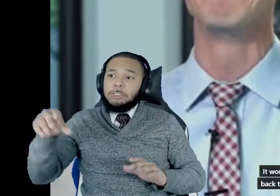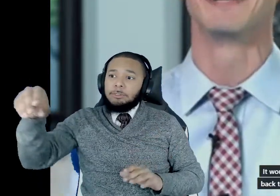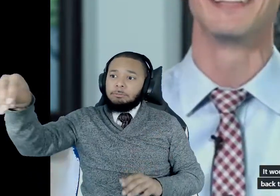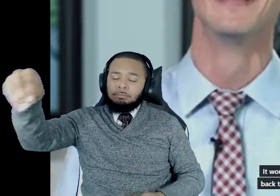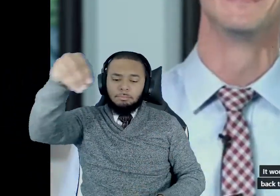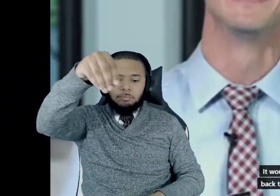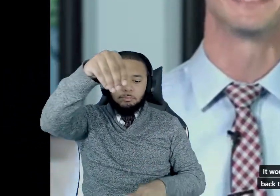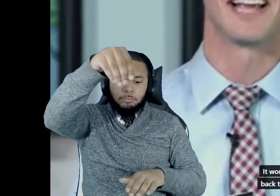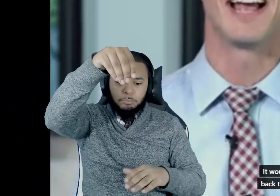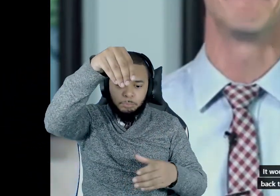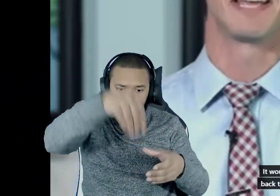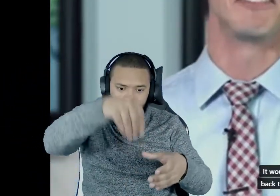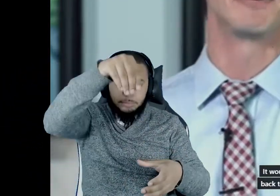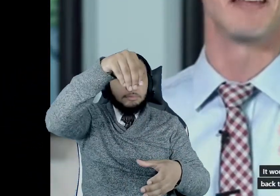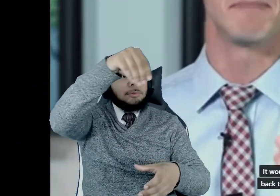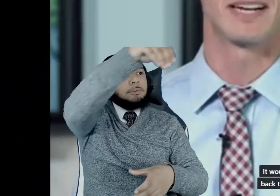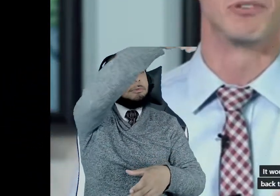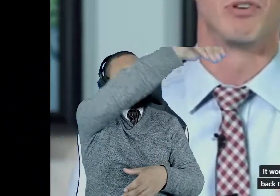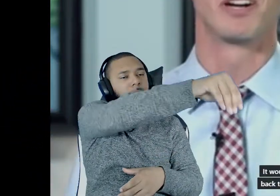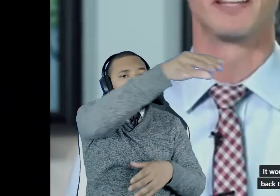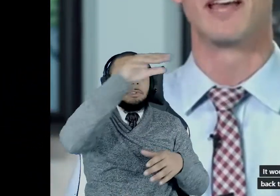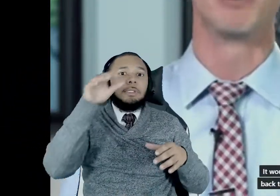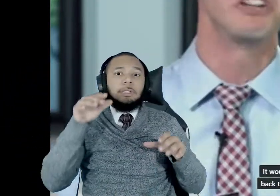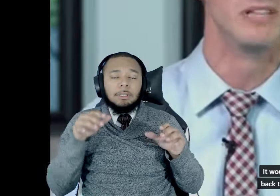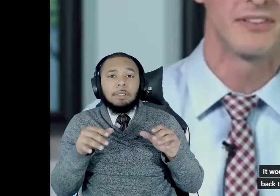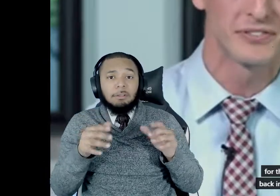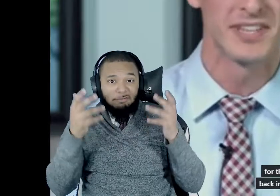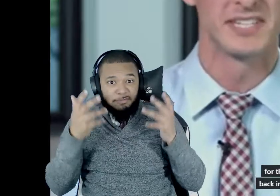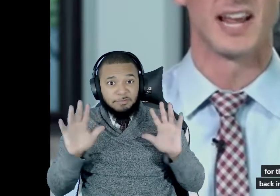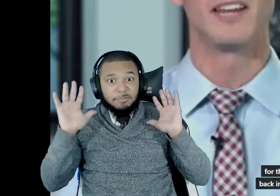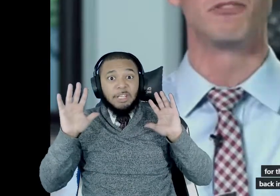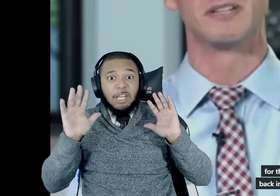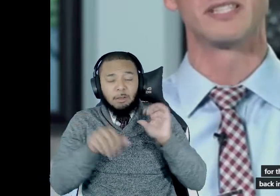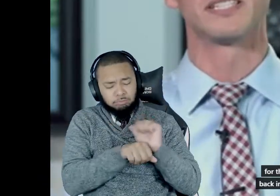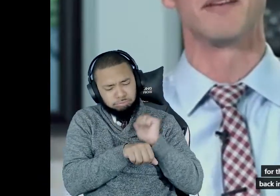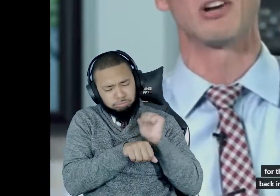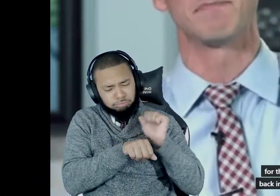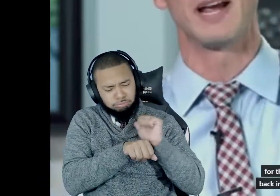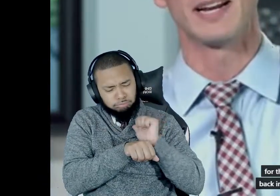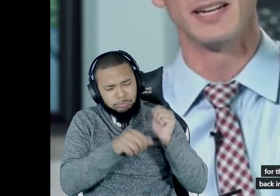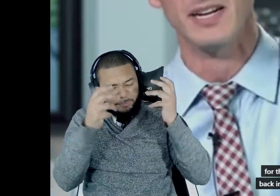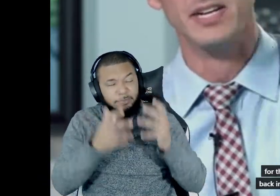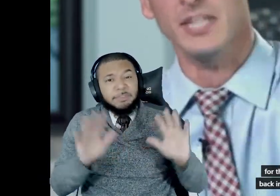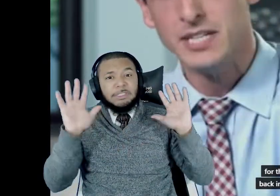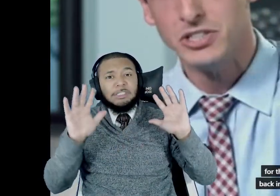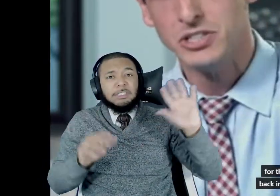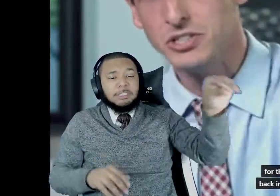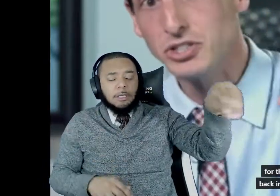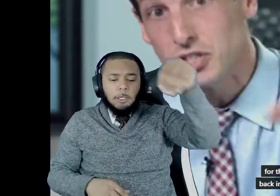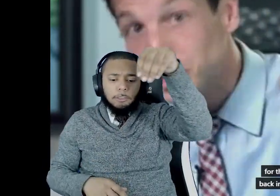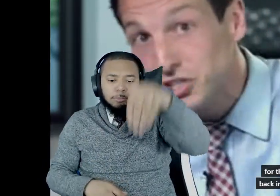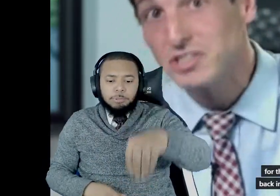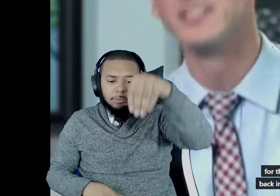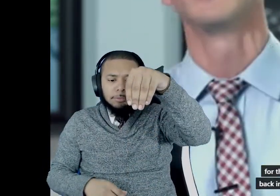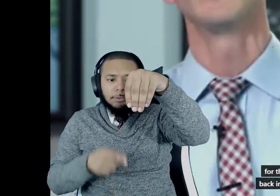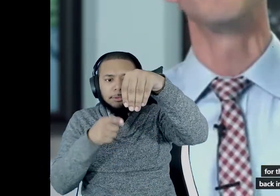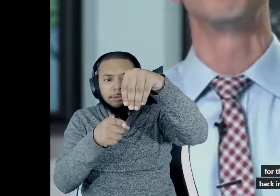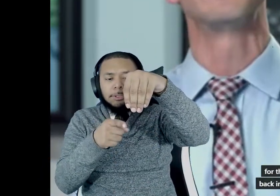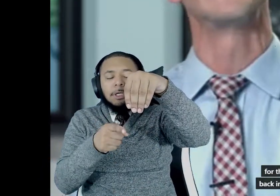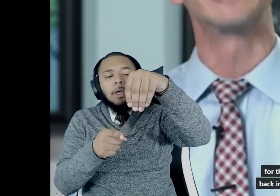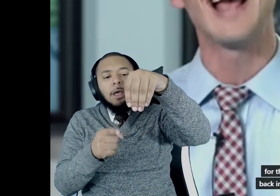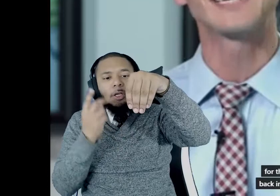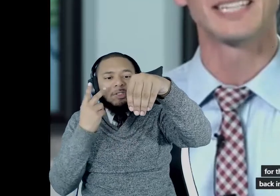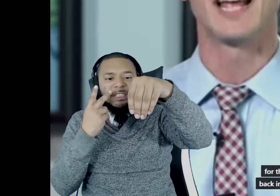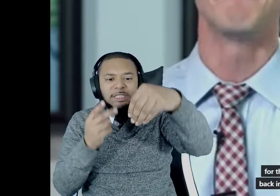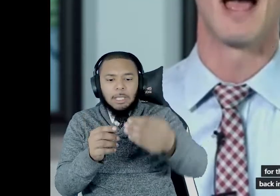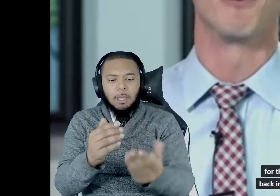It would put the time that you came back to work, and then when you left for the day, you'd put the time card back in. And it would